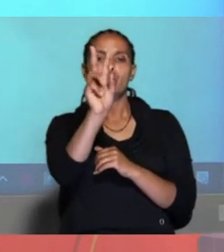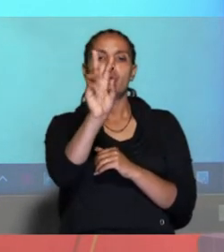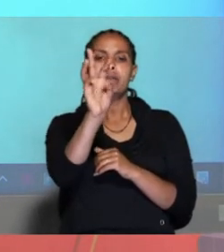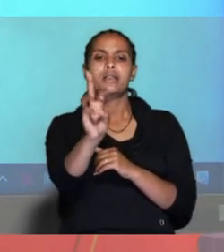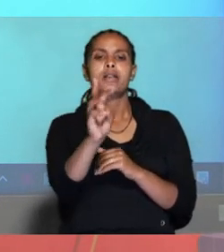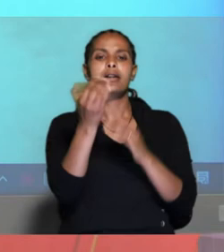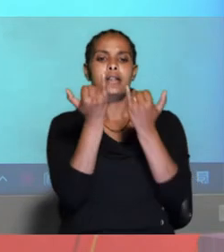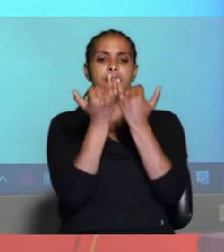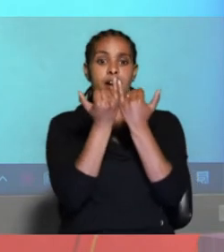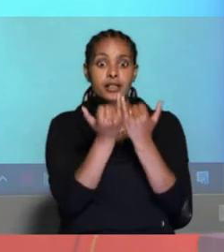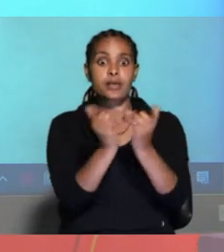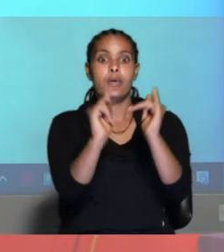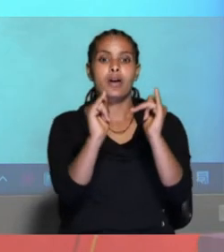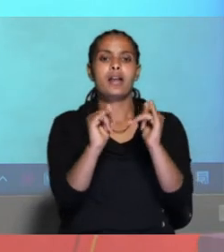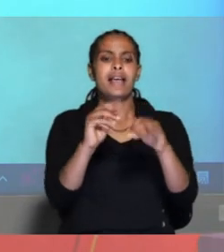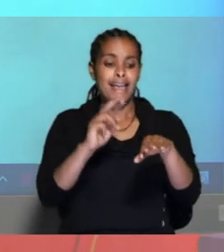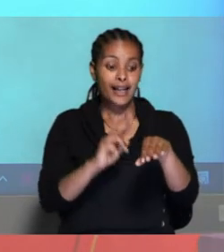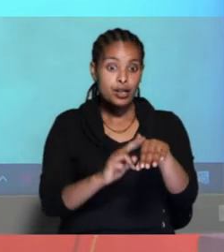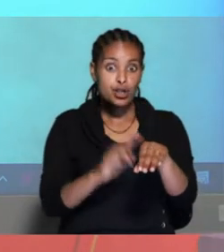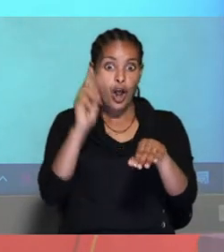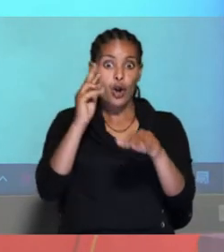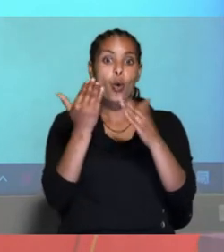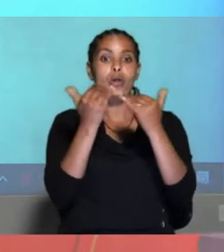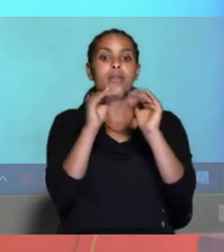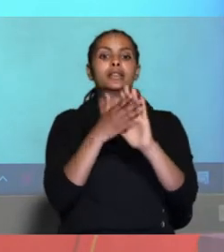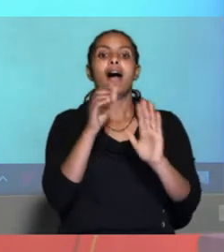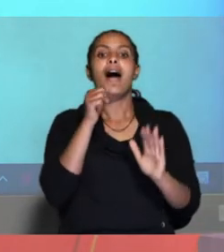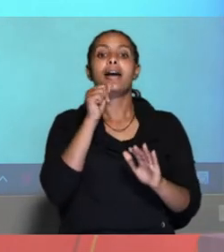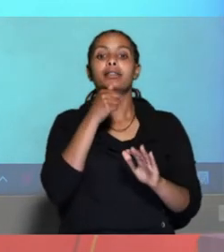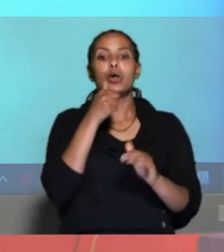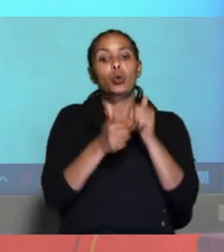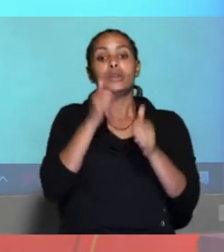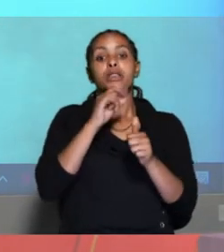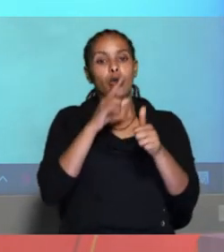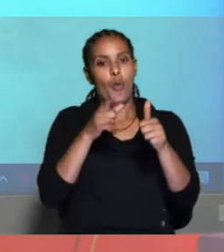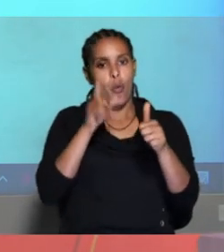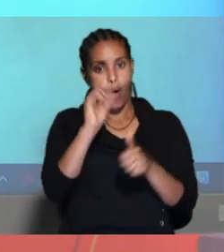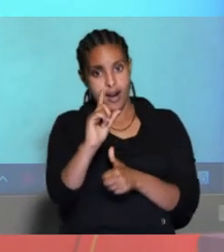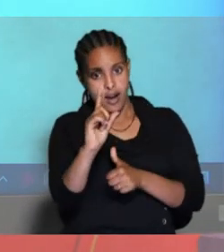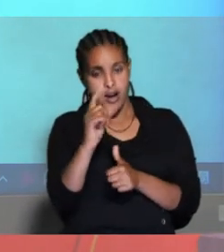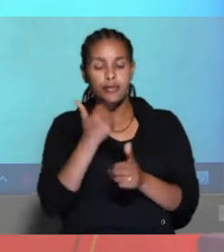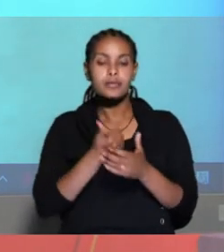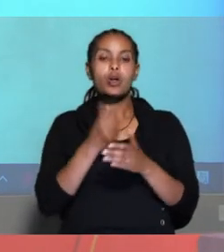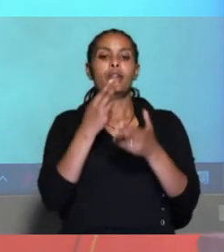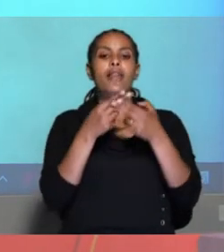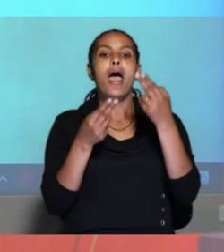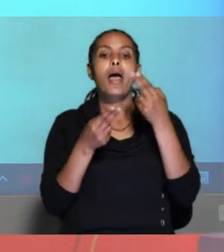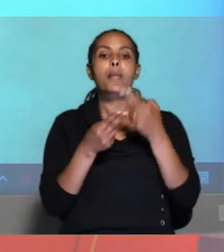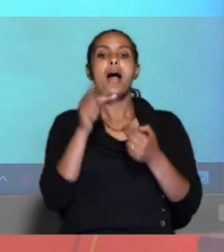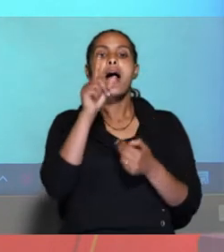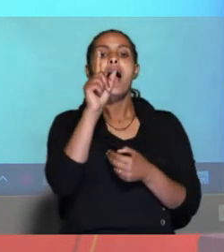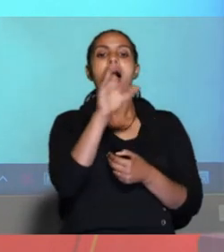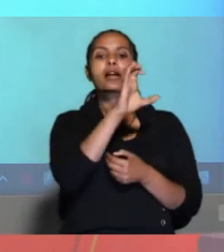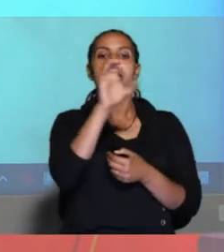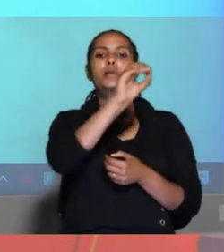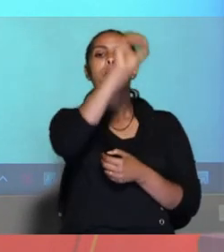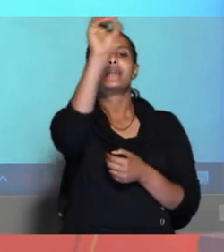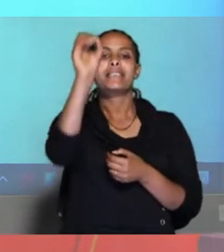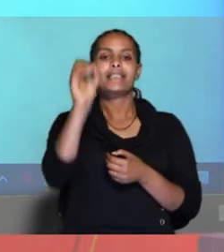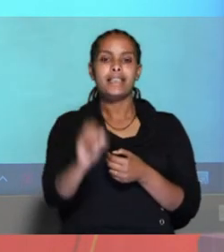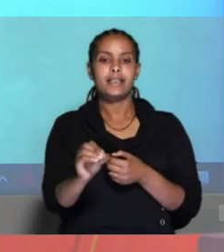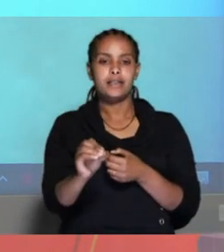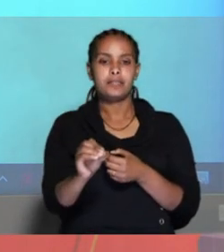0.026 divided by initial concentration of the acid, which is 1 times 100%